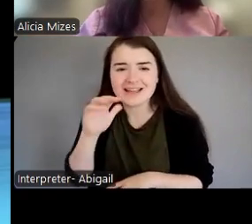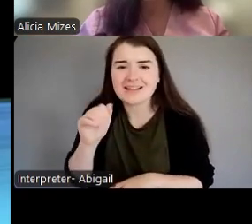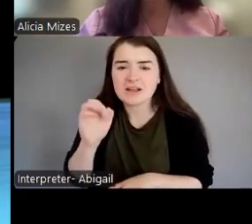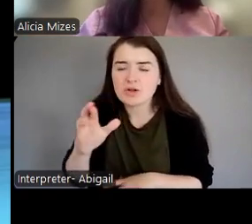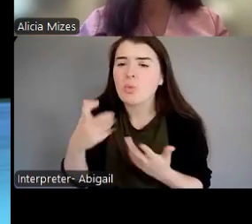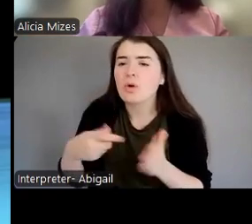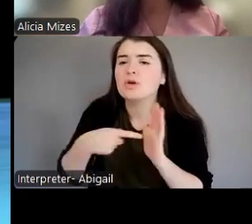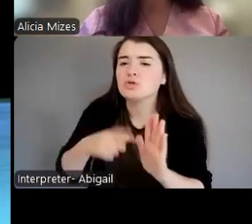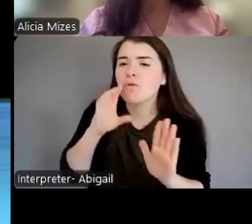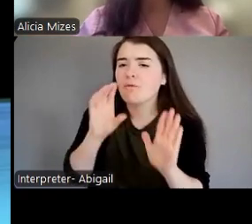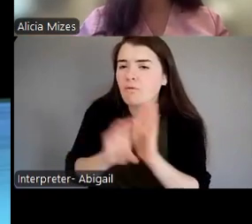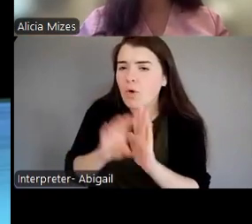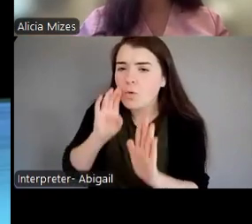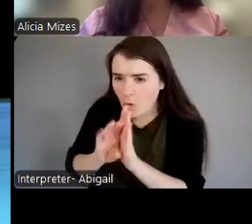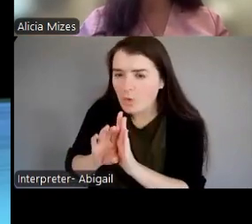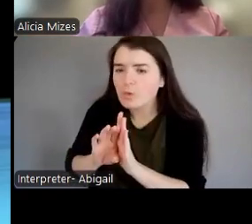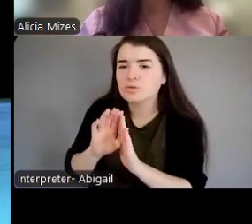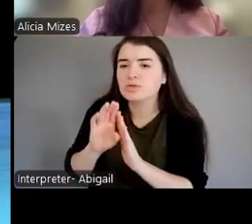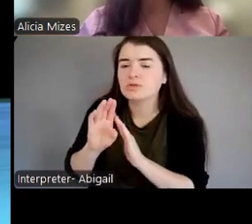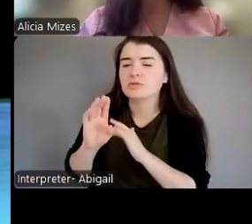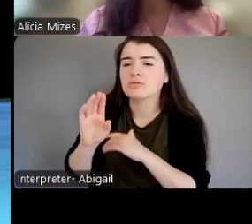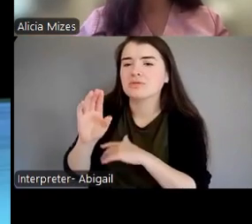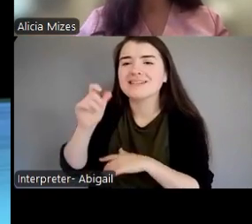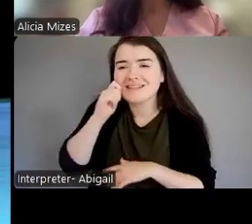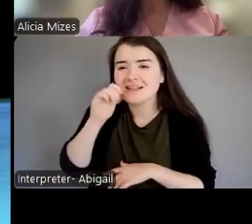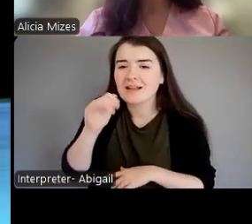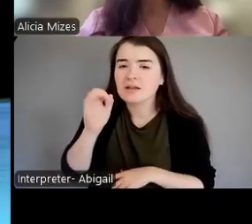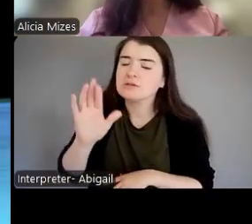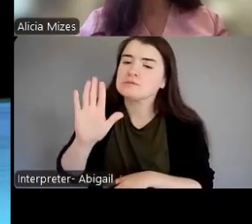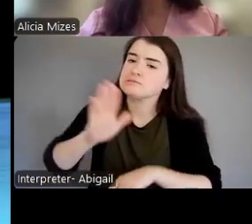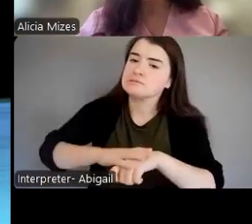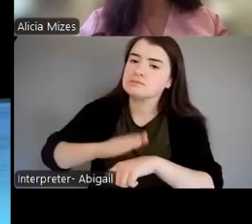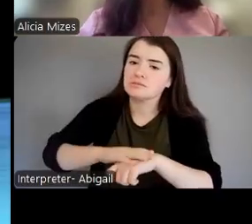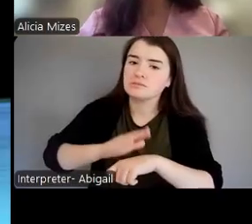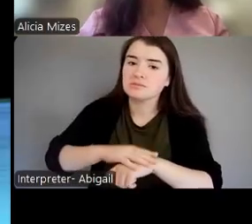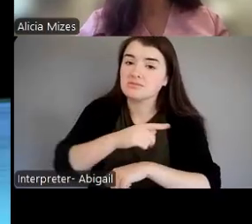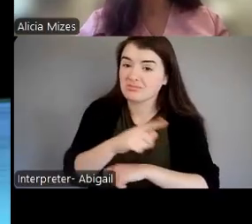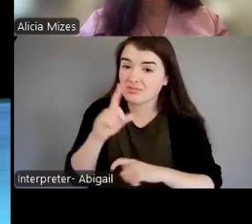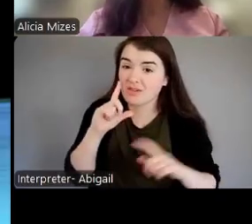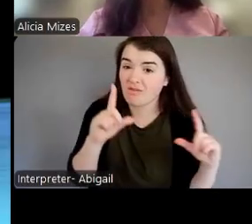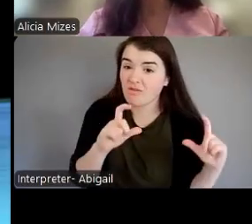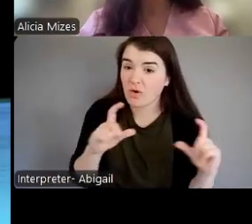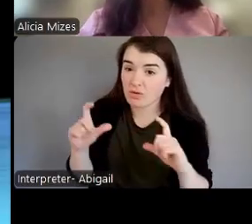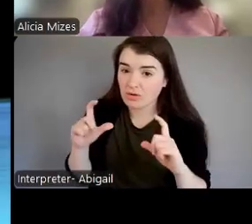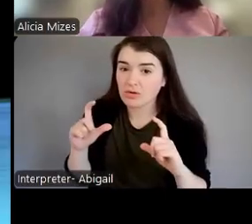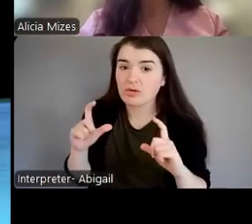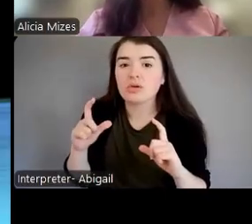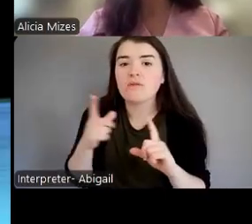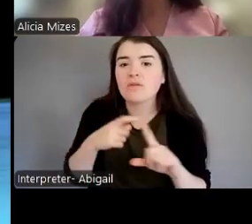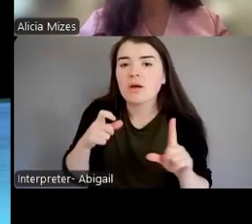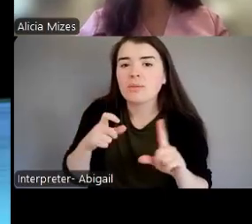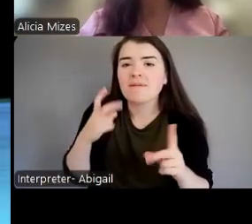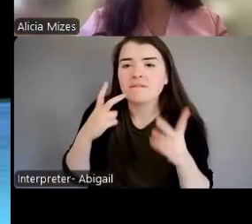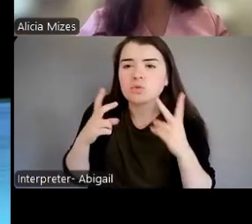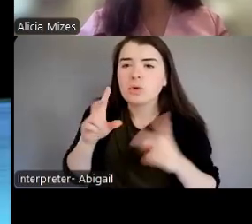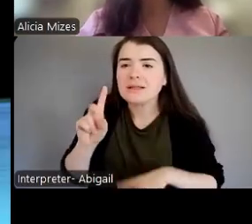photos of skin cancer. I just want to give the disclaimer. These photos are taken from Visual DX. They are photos that we use in